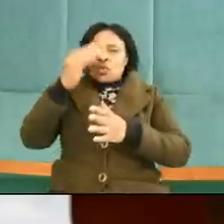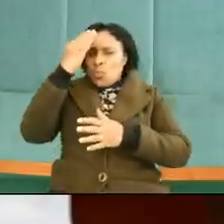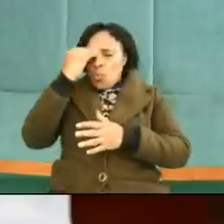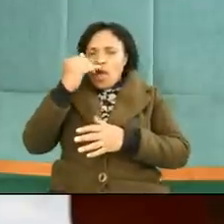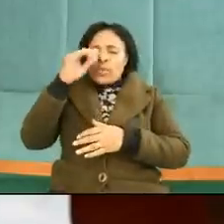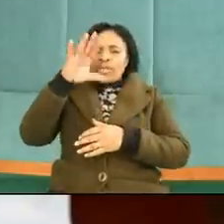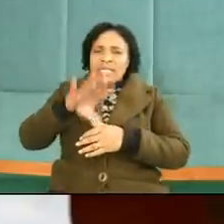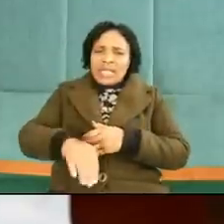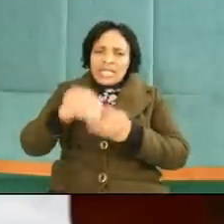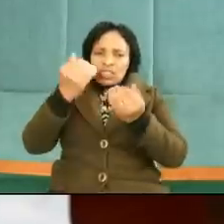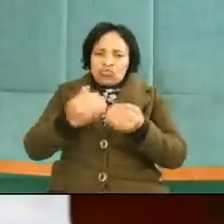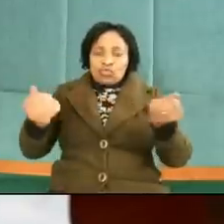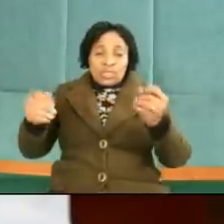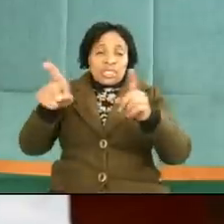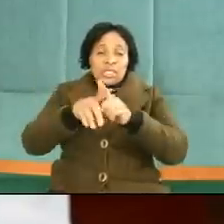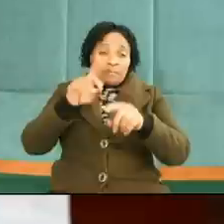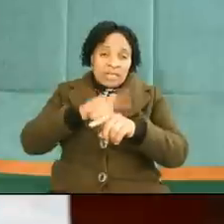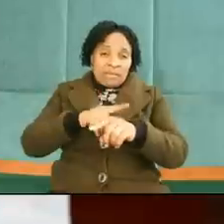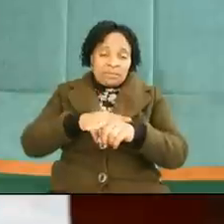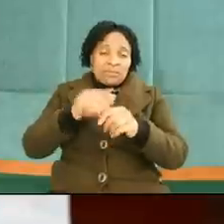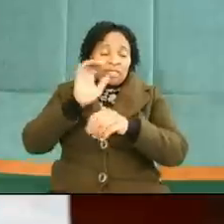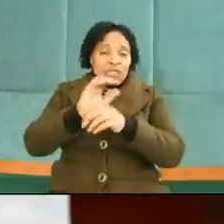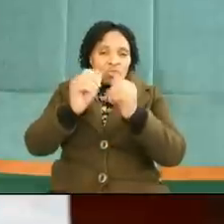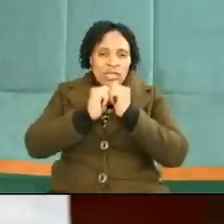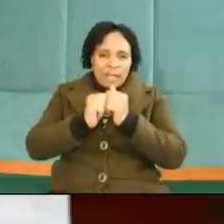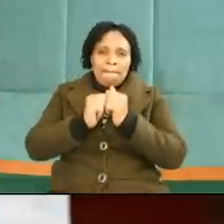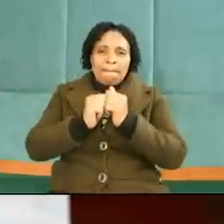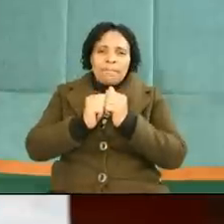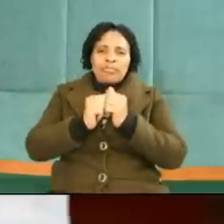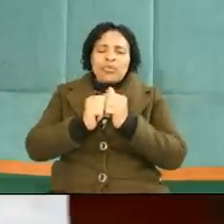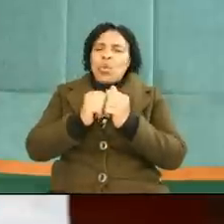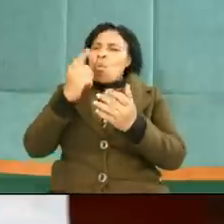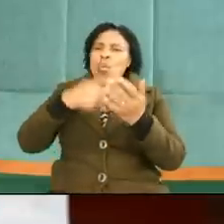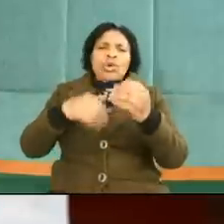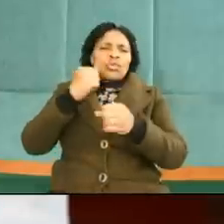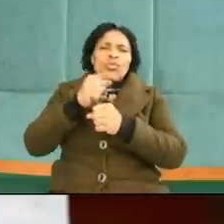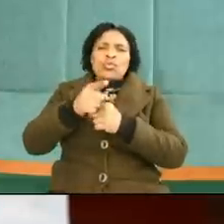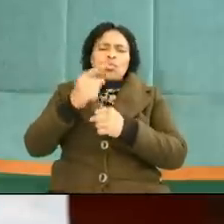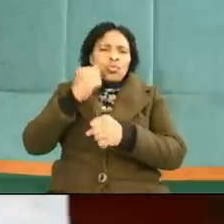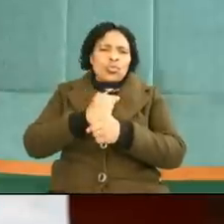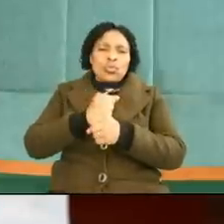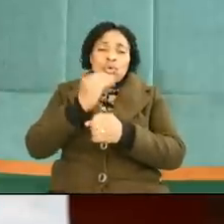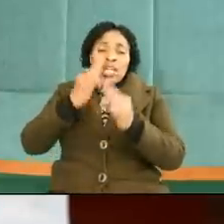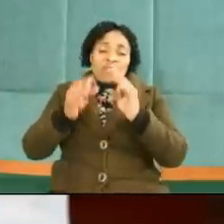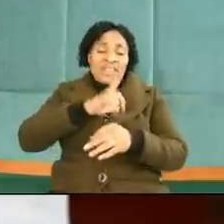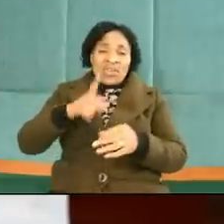the children as well. Is the church with me? What would you do with them if the Lord comes tomorrow?